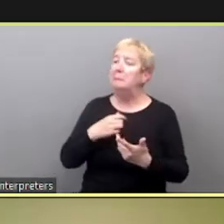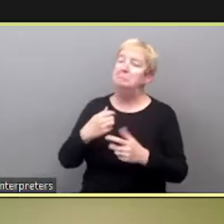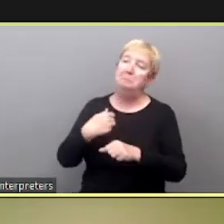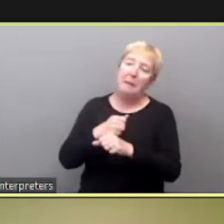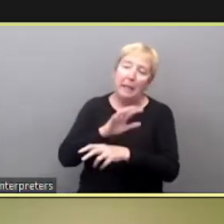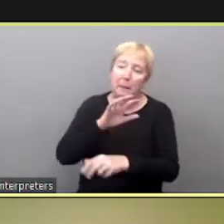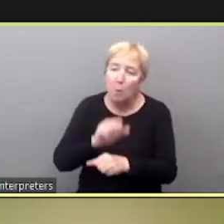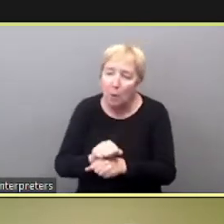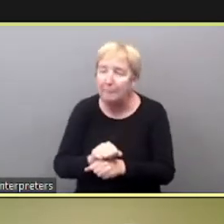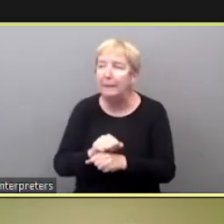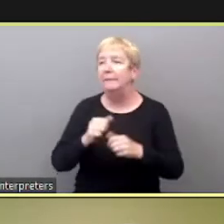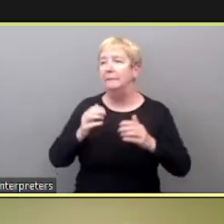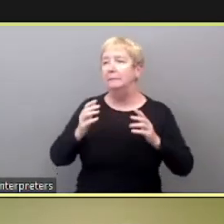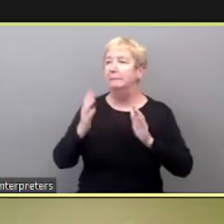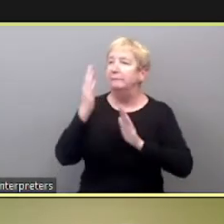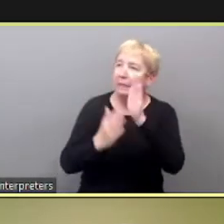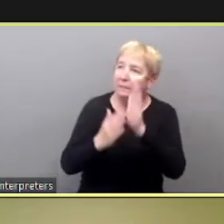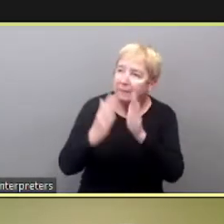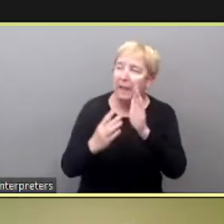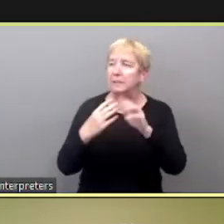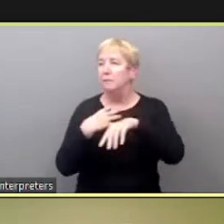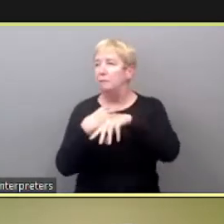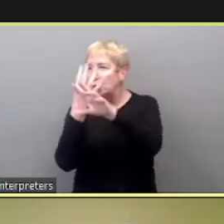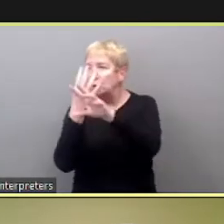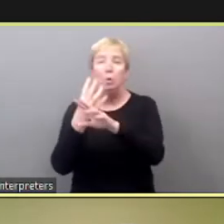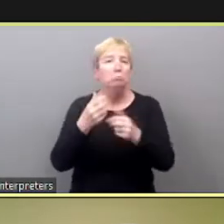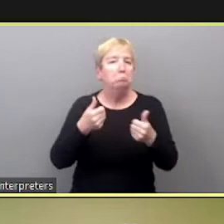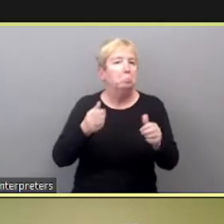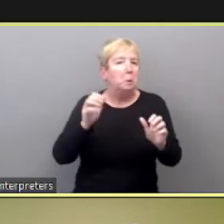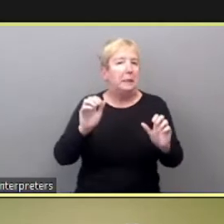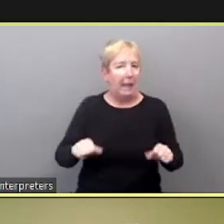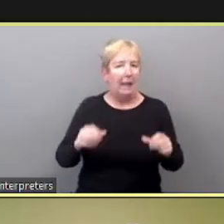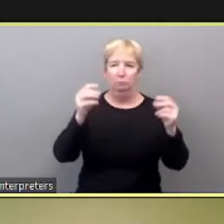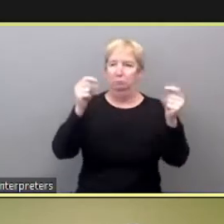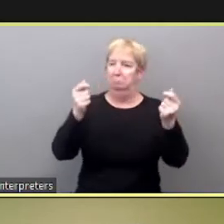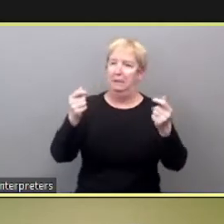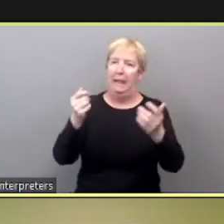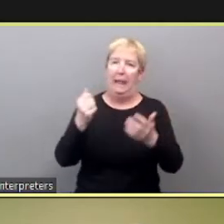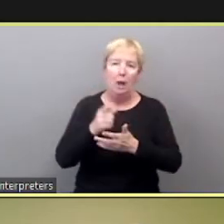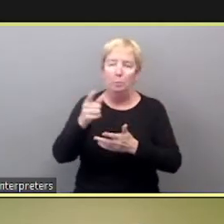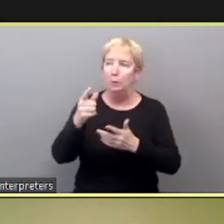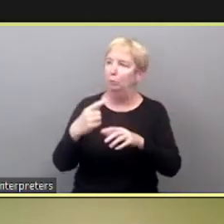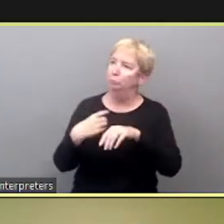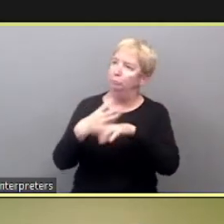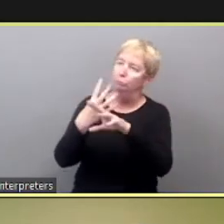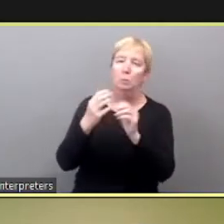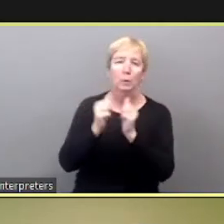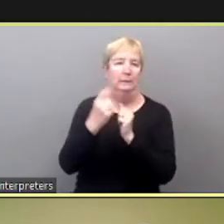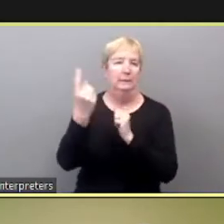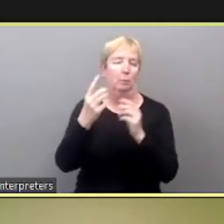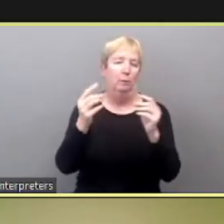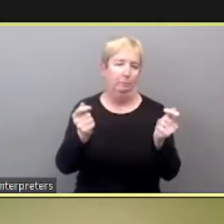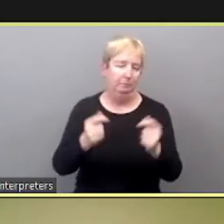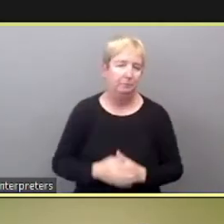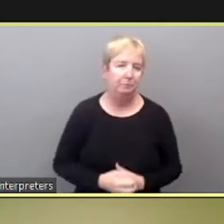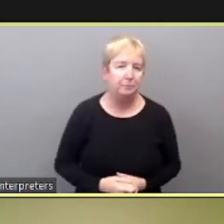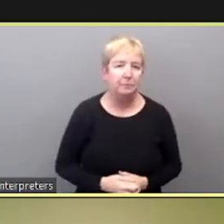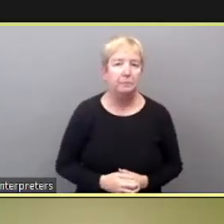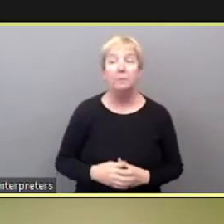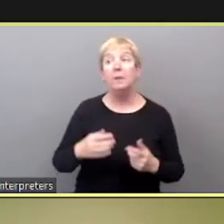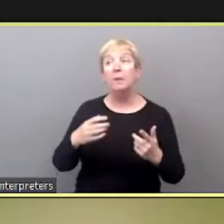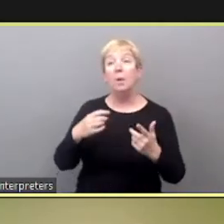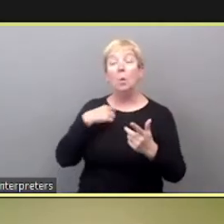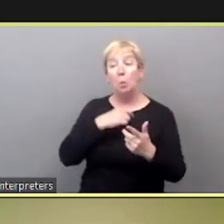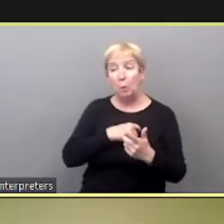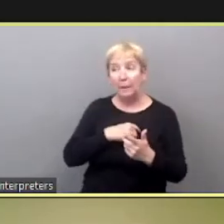virtual discussion, we can get you connected very quickly to someone no matter where they're at. And by doing this, not only have we made it more easy